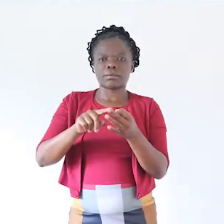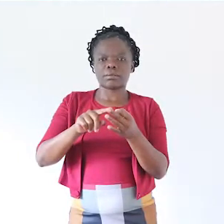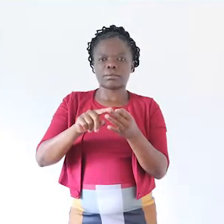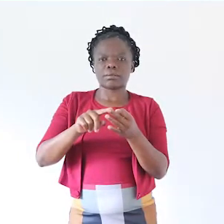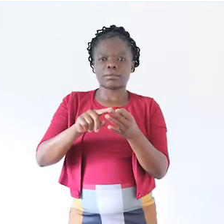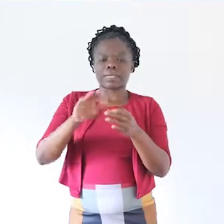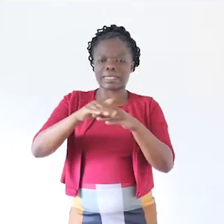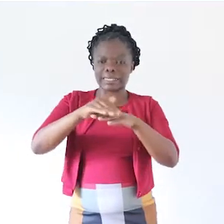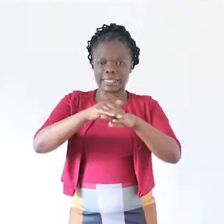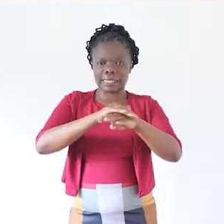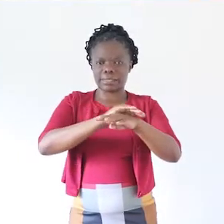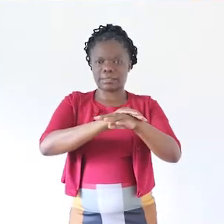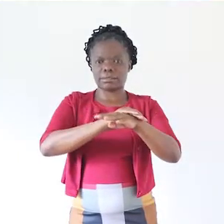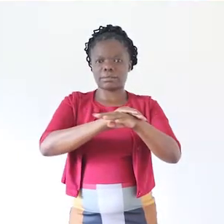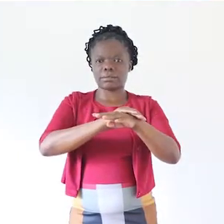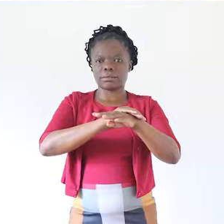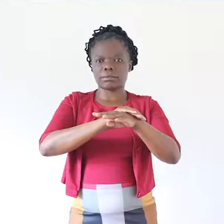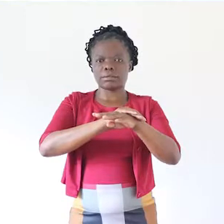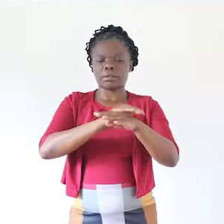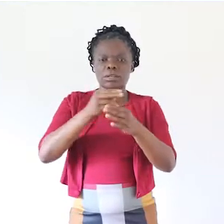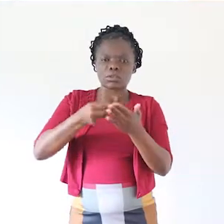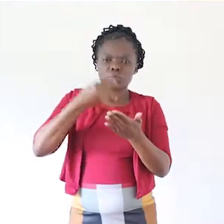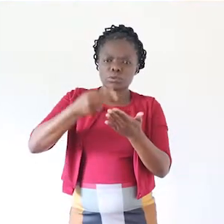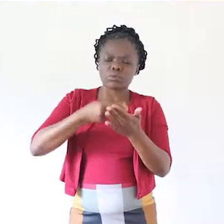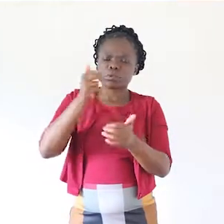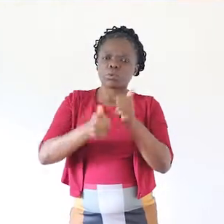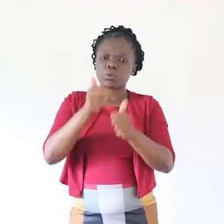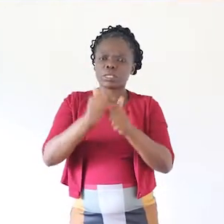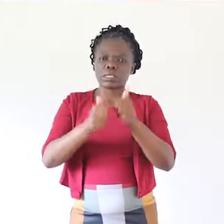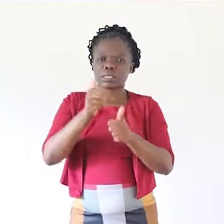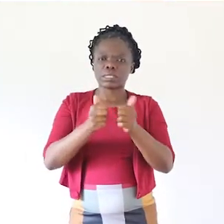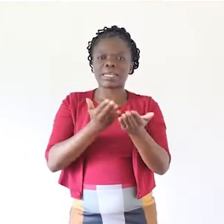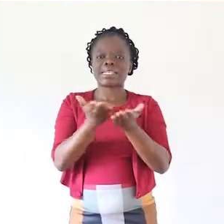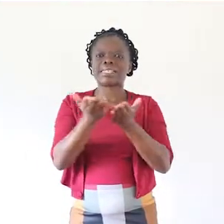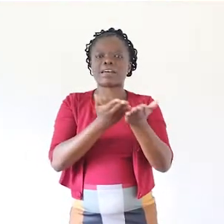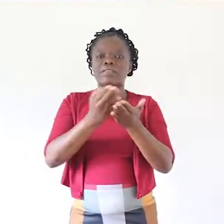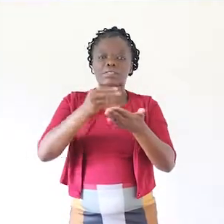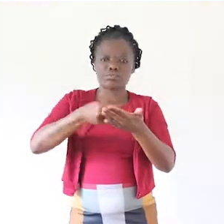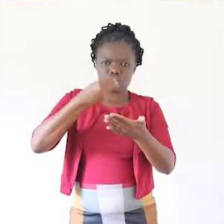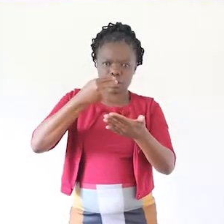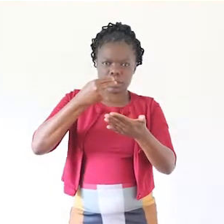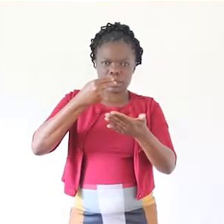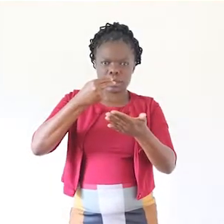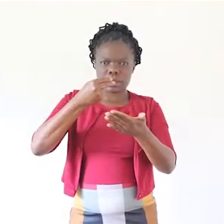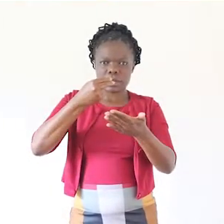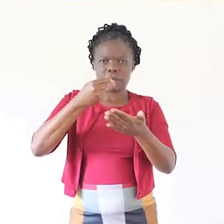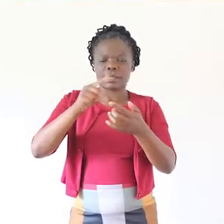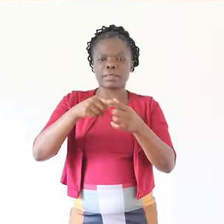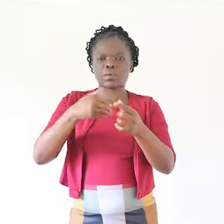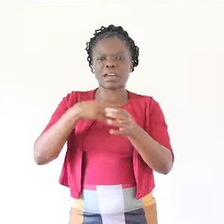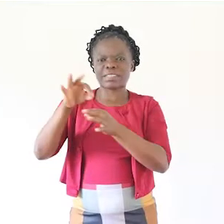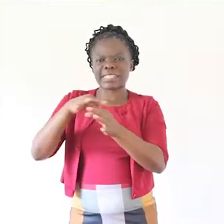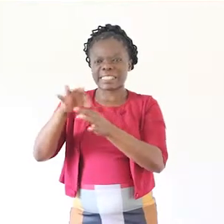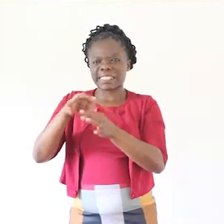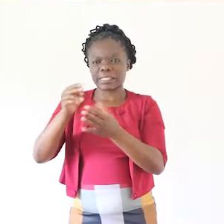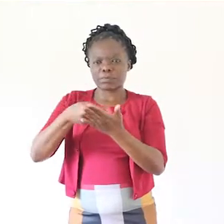Hold this. Explore this. That is which type of spoon? Serving spoon. Good, serving spoon. And this one is a teaspoon. What